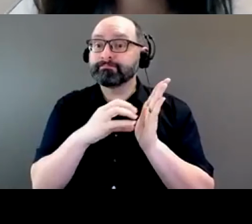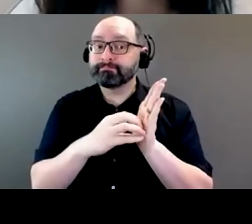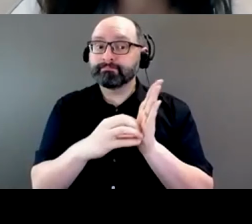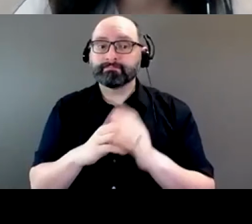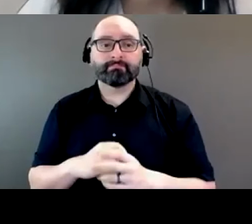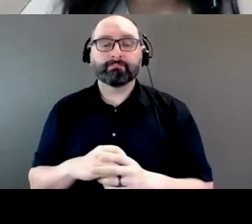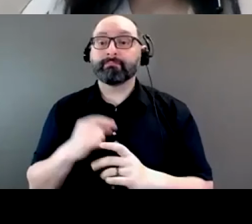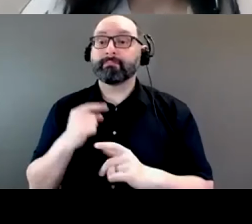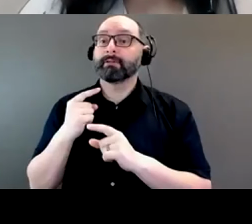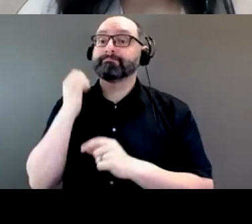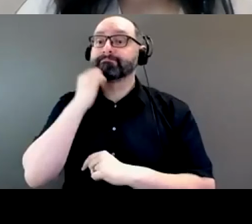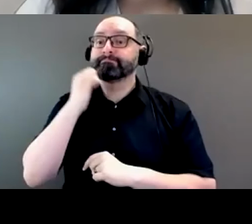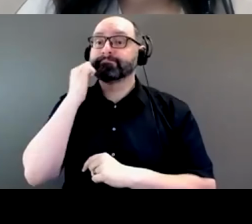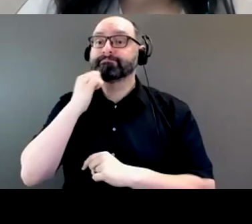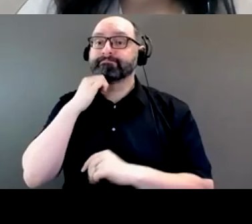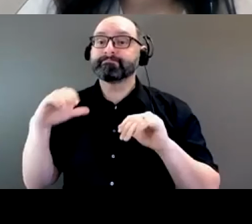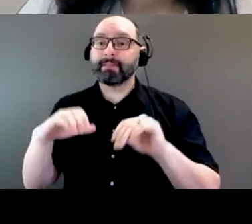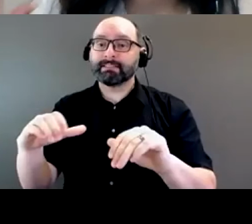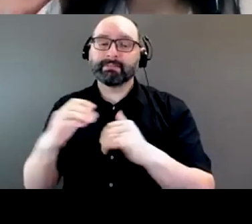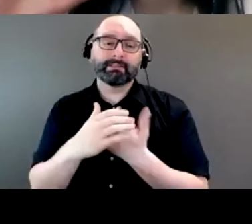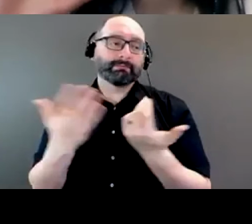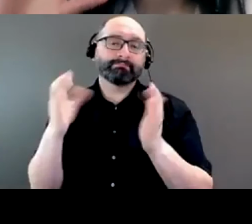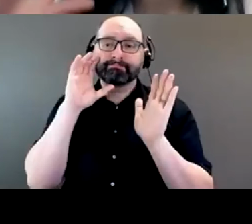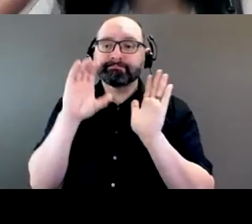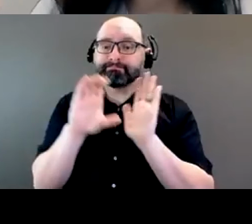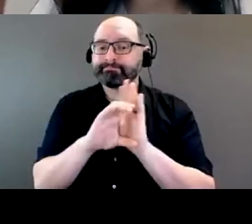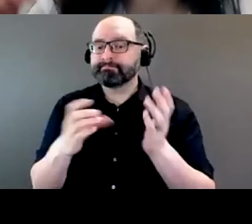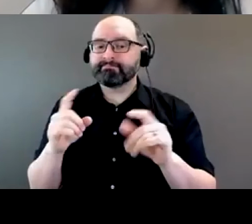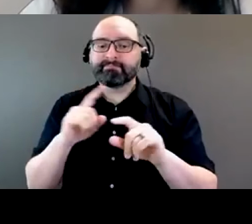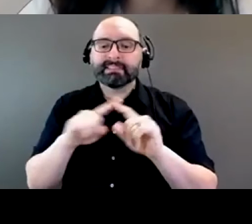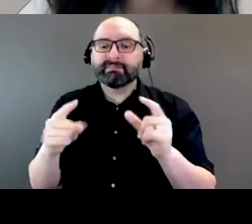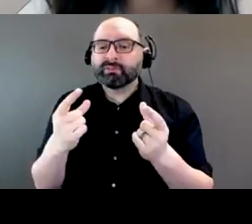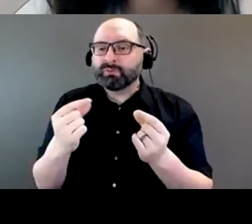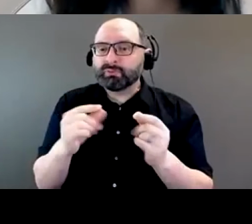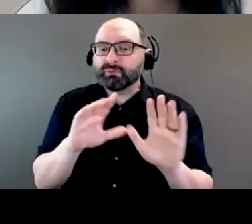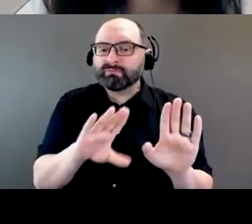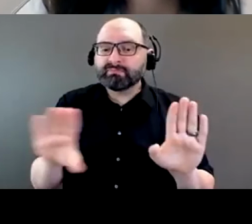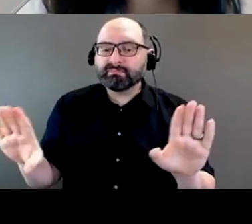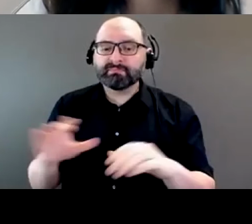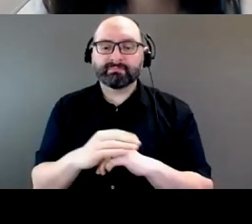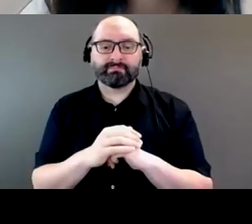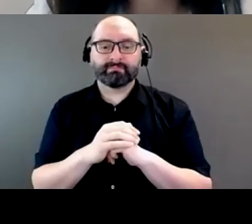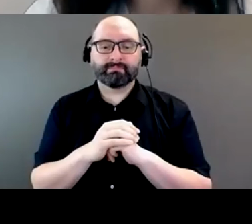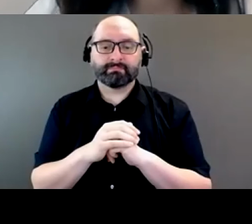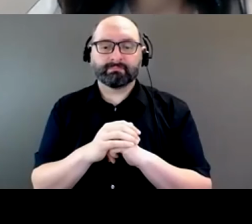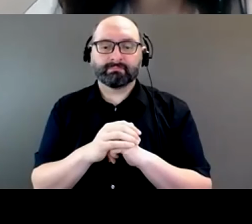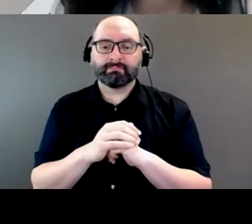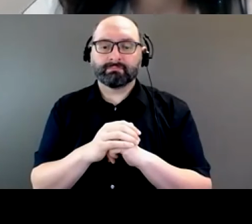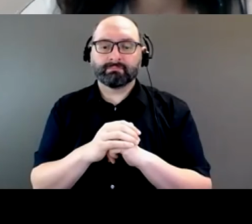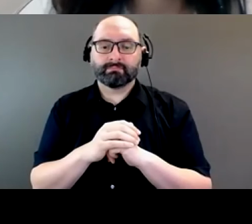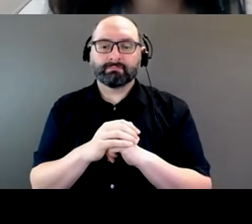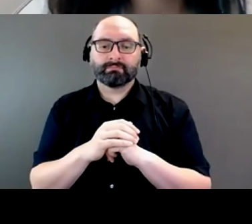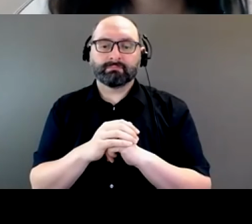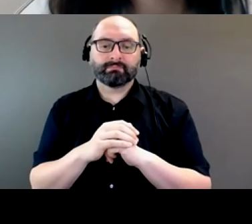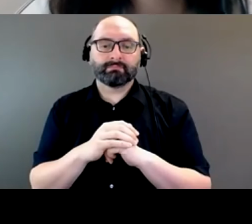Daily activities, so, you know, pictures of different things that they do day to day. So they have that option to point or to see